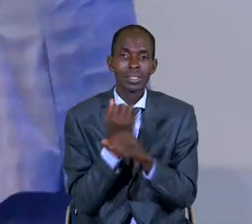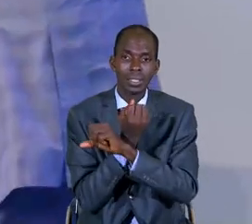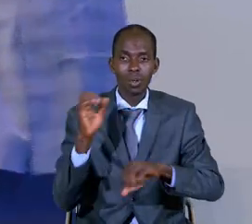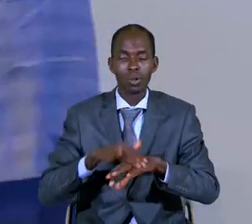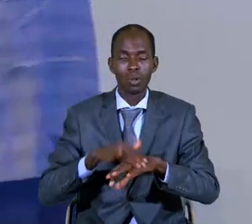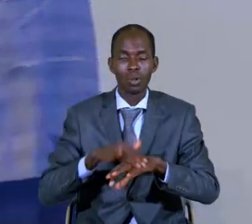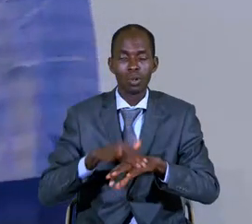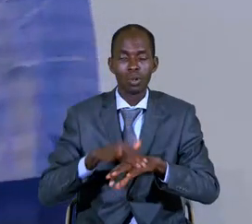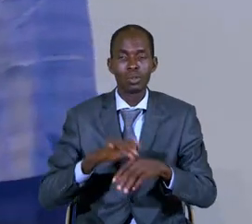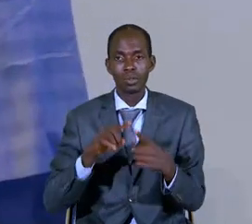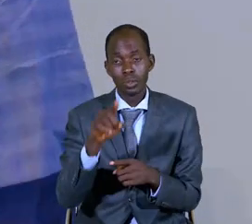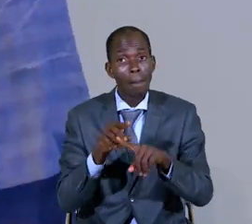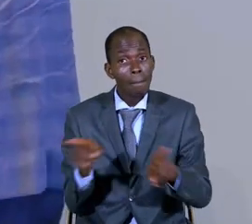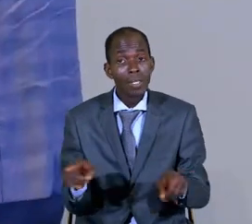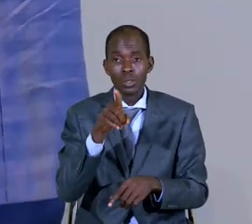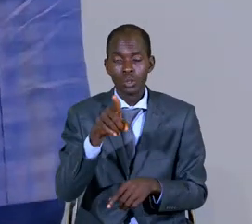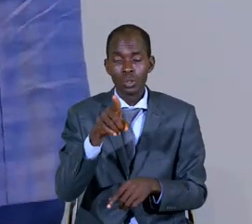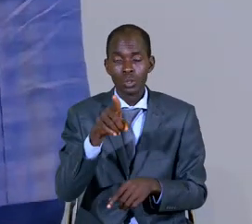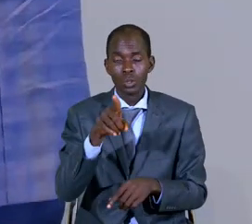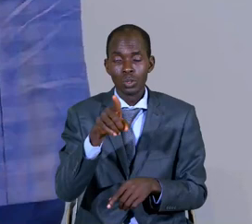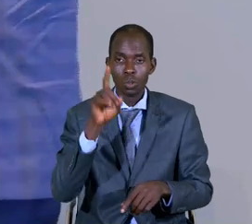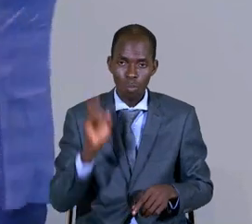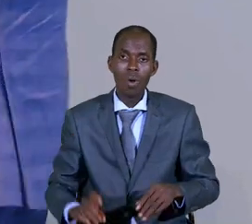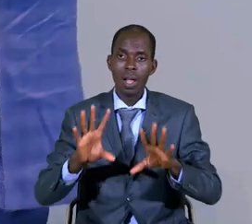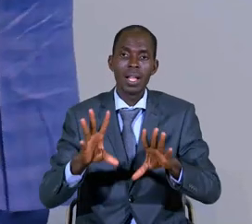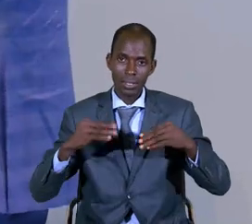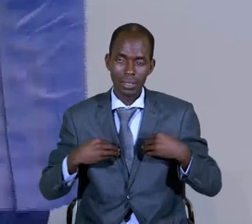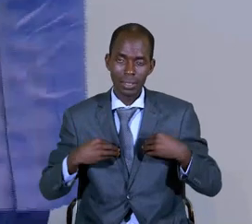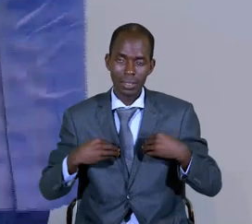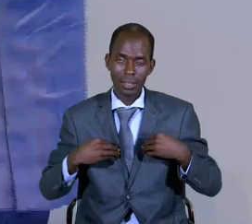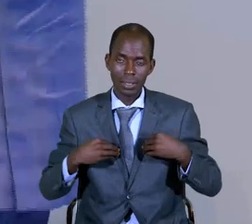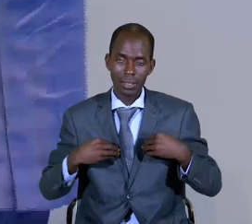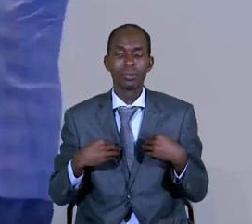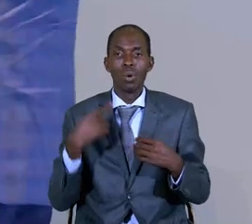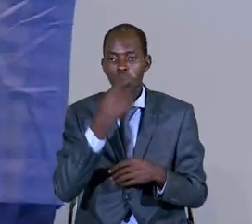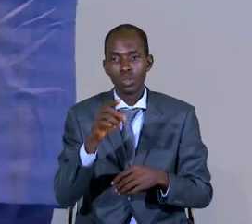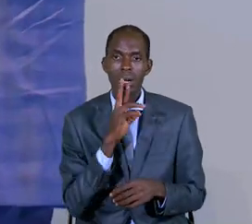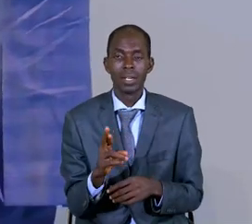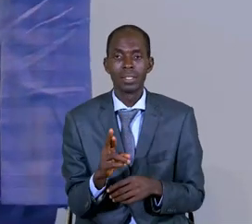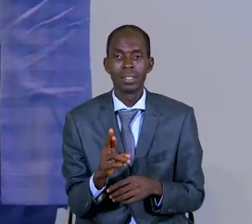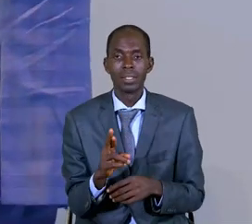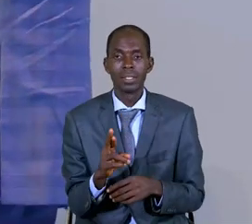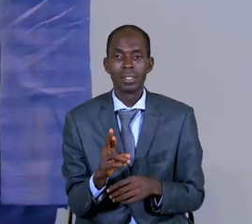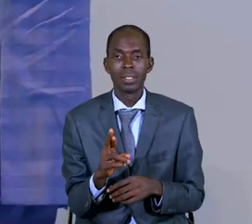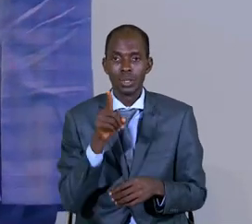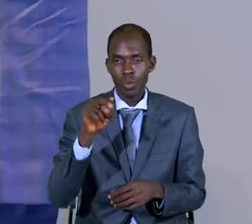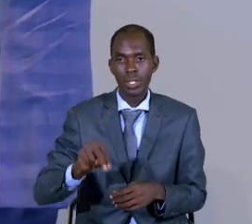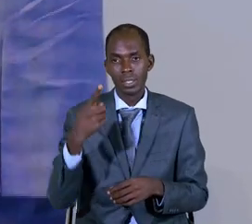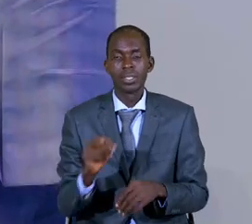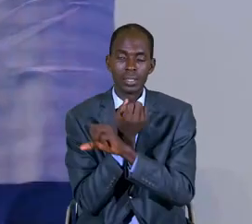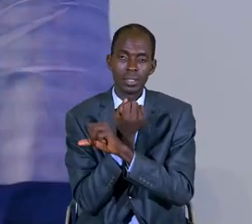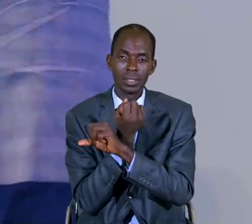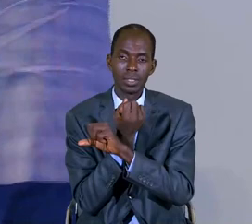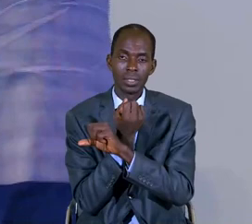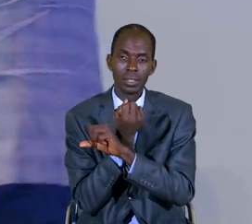you. But you must accept that here you are. You need the salvation of